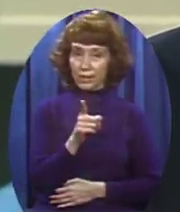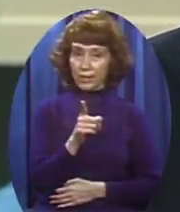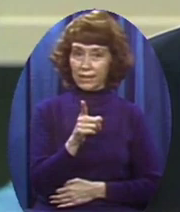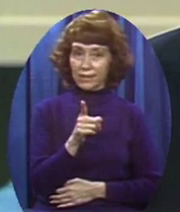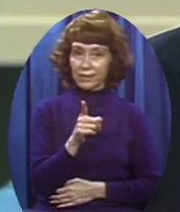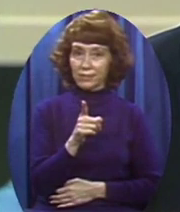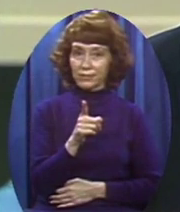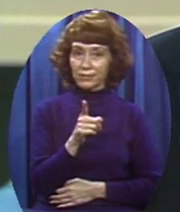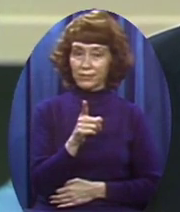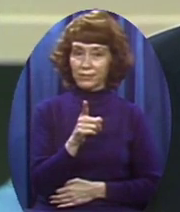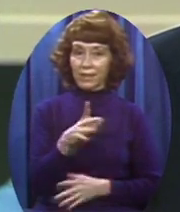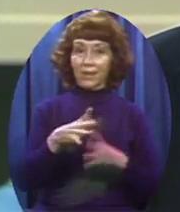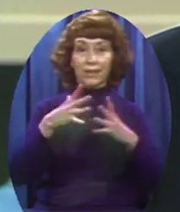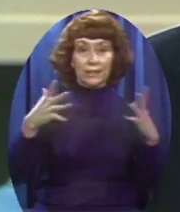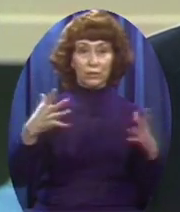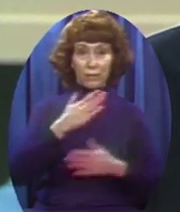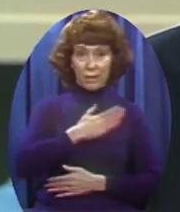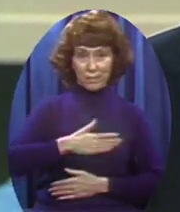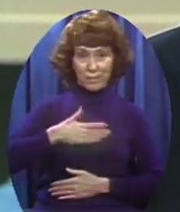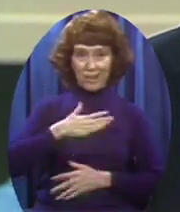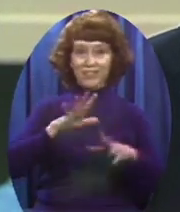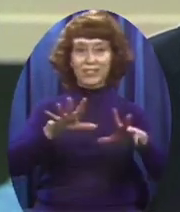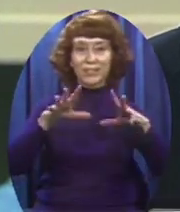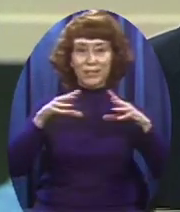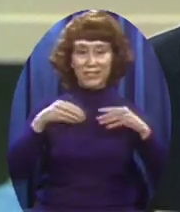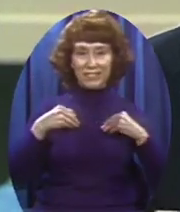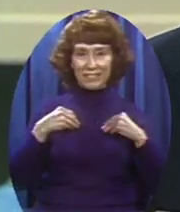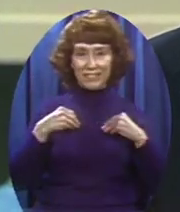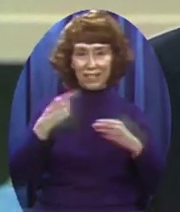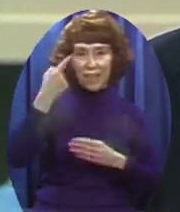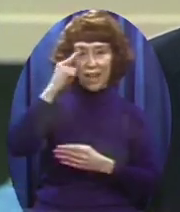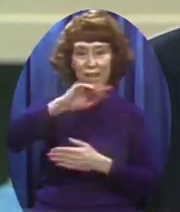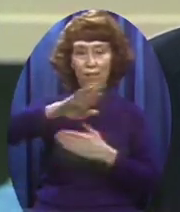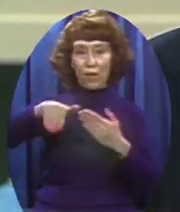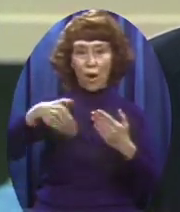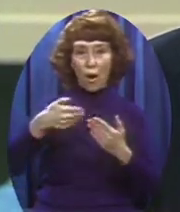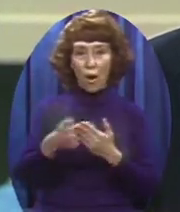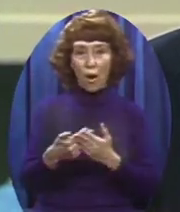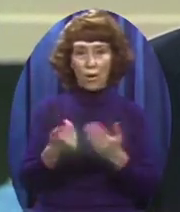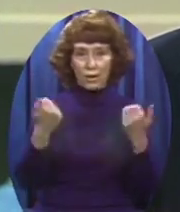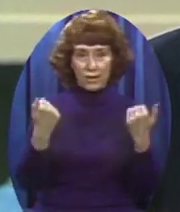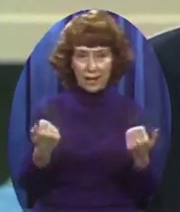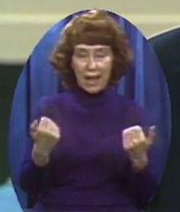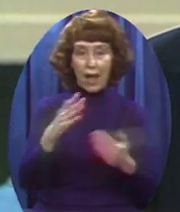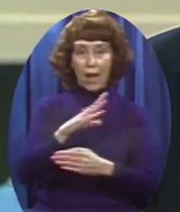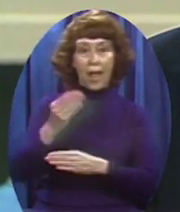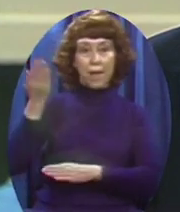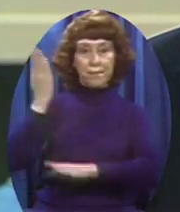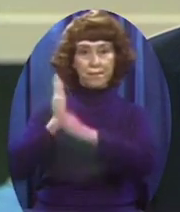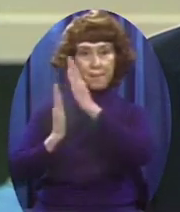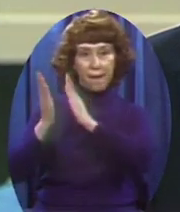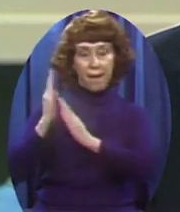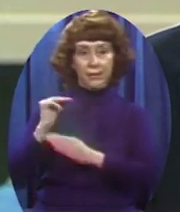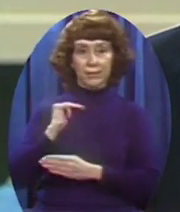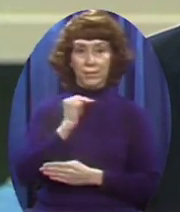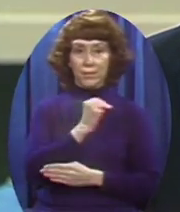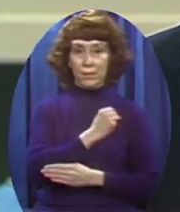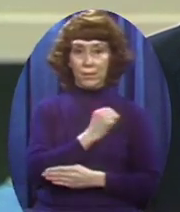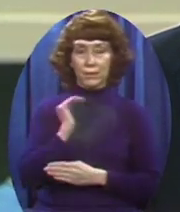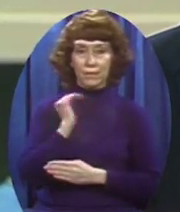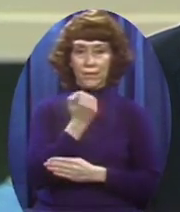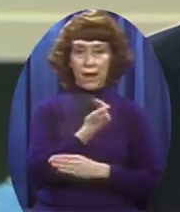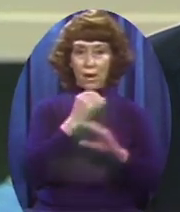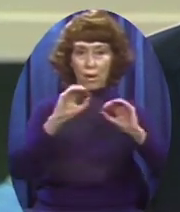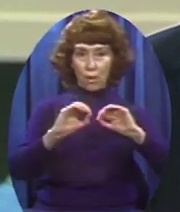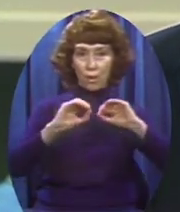extreme pleasure to receive. And on behalf of all the current and past members of the organization, it's this